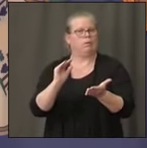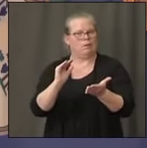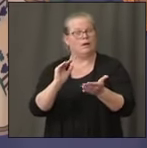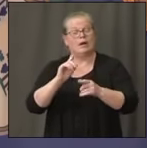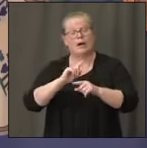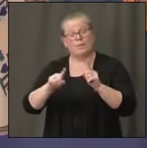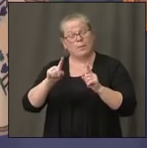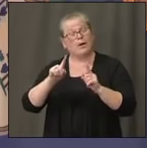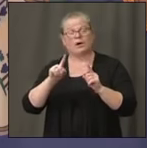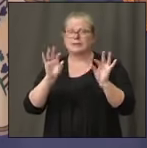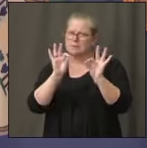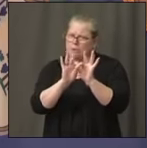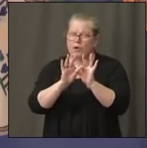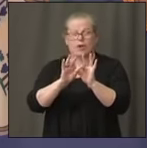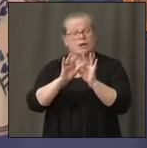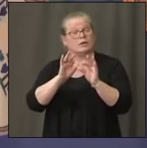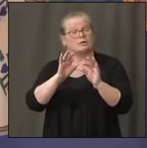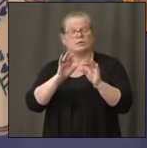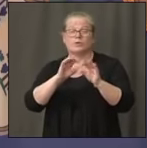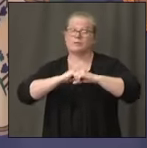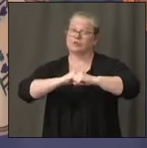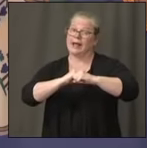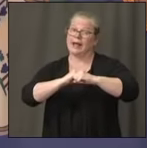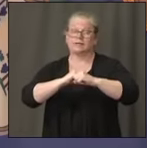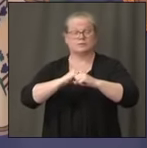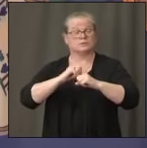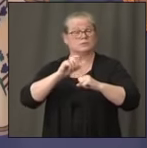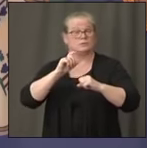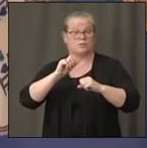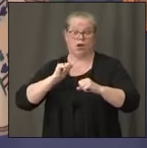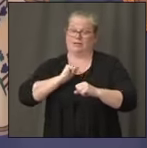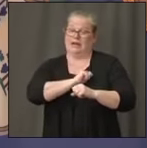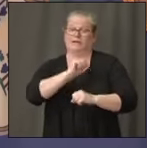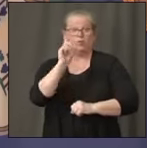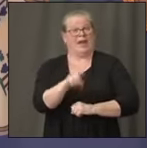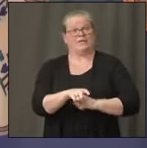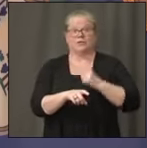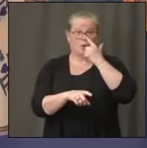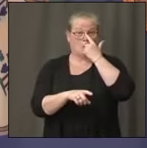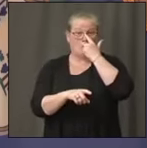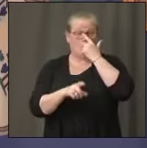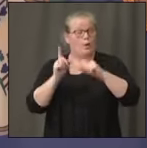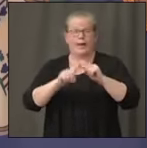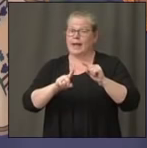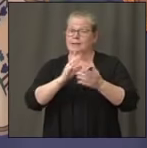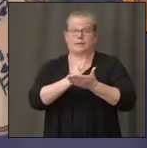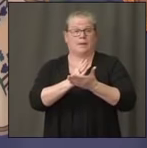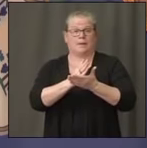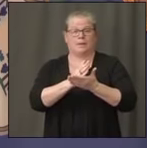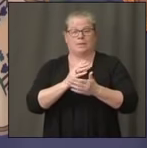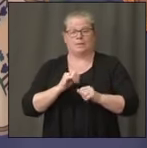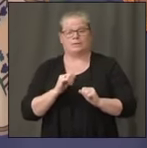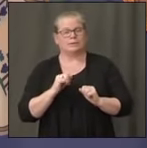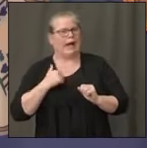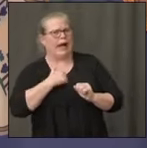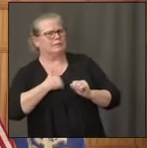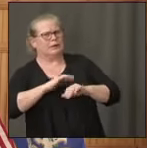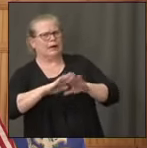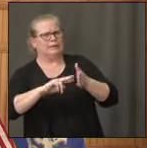maintain our, protect our guard, keep up our guard. But there are other ways that we're monitoring. I'm sorry, Commissioner Tintra.